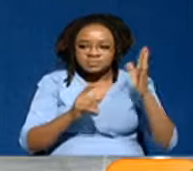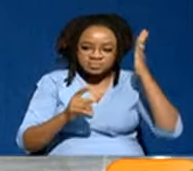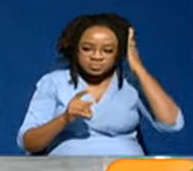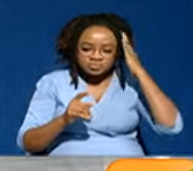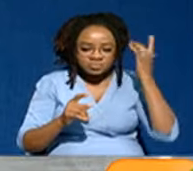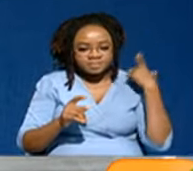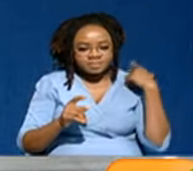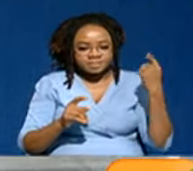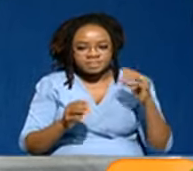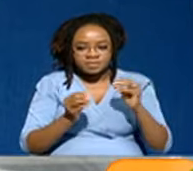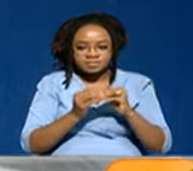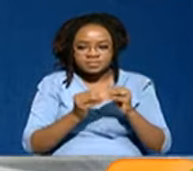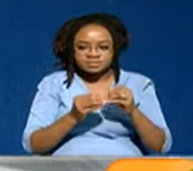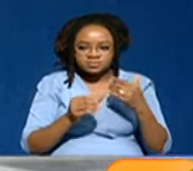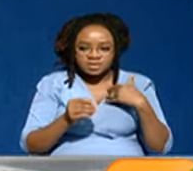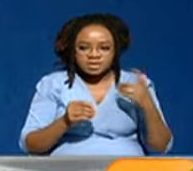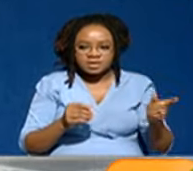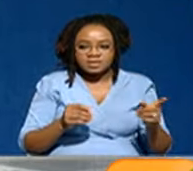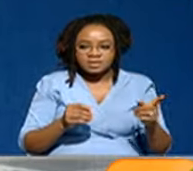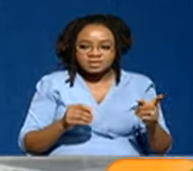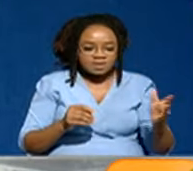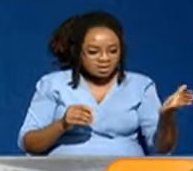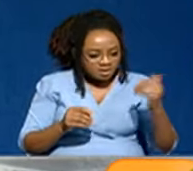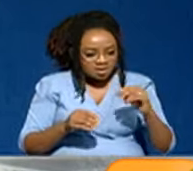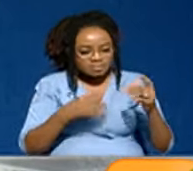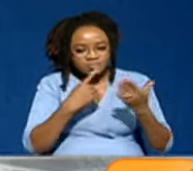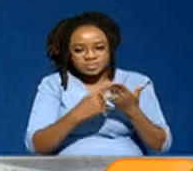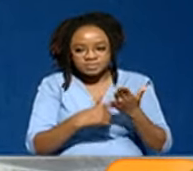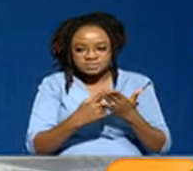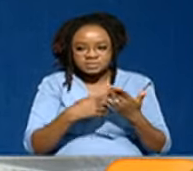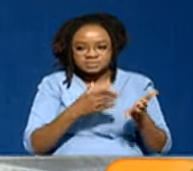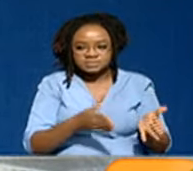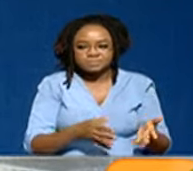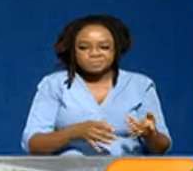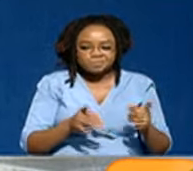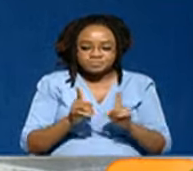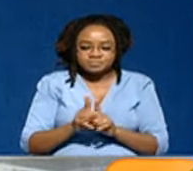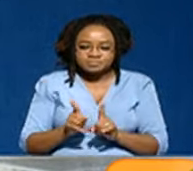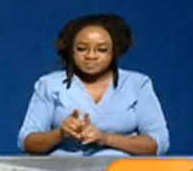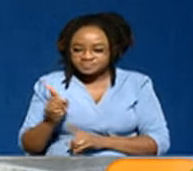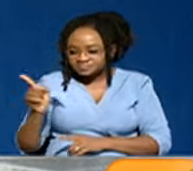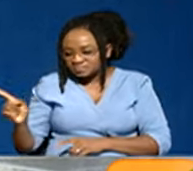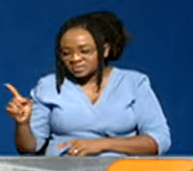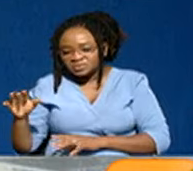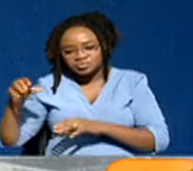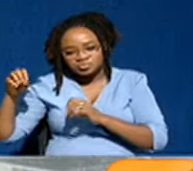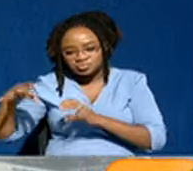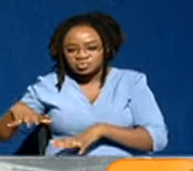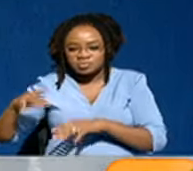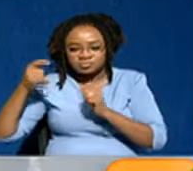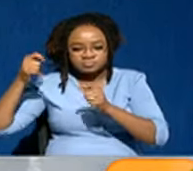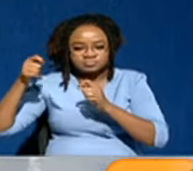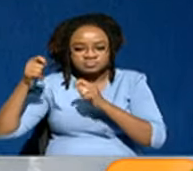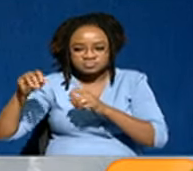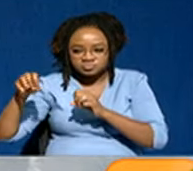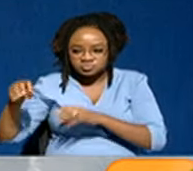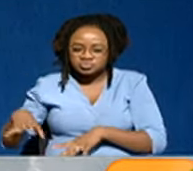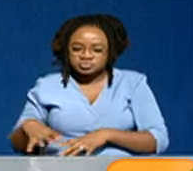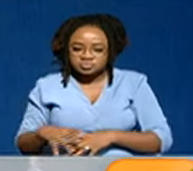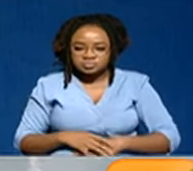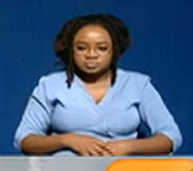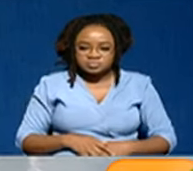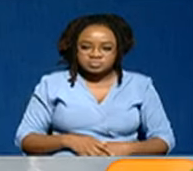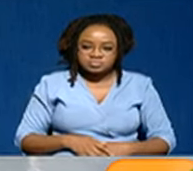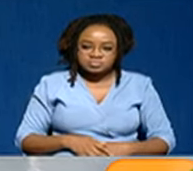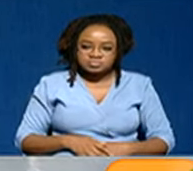people the night. Let's discuss this. No, but I think if you are sincere enough, let us discuss this. I have demonstrated here. Yeah, let us